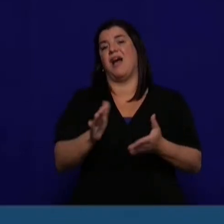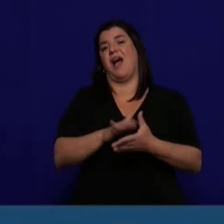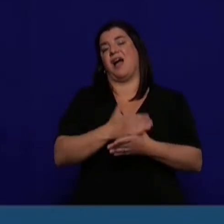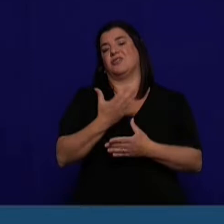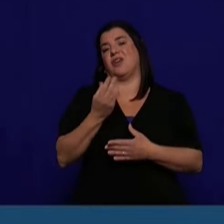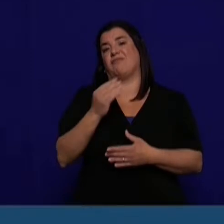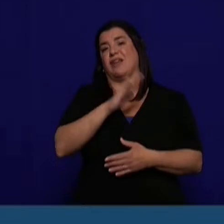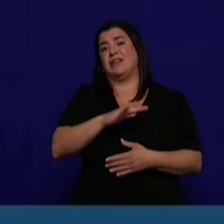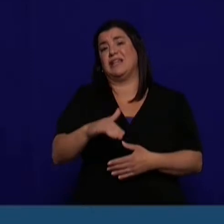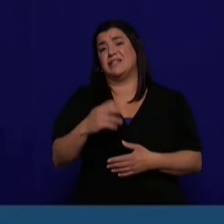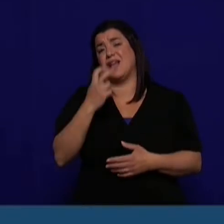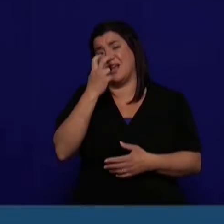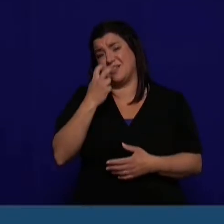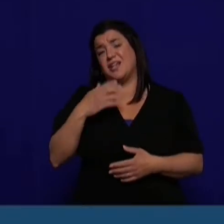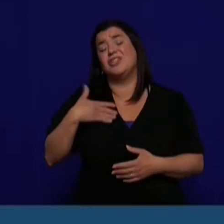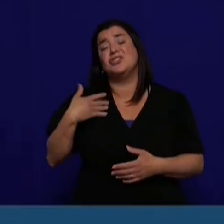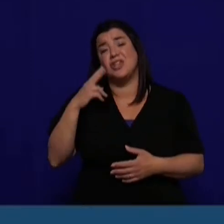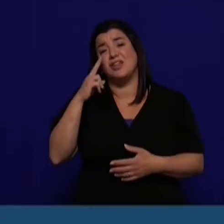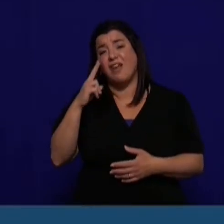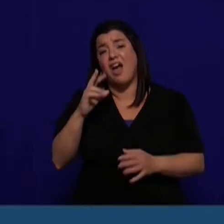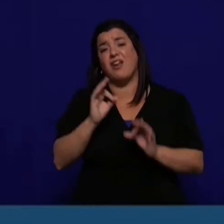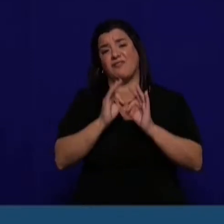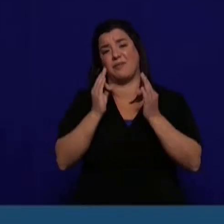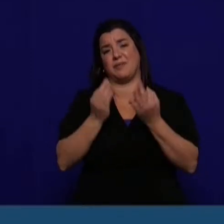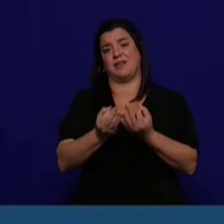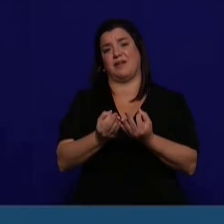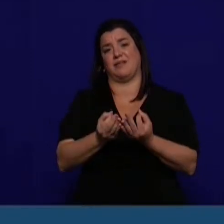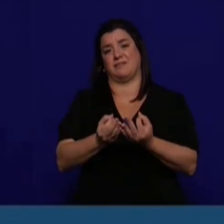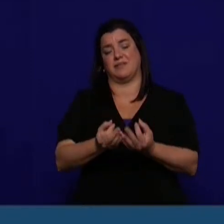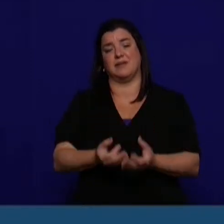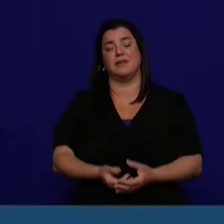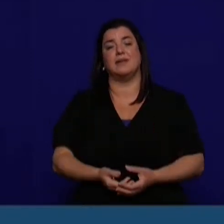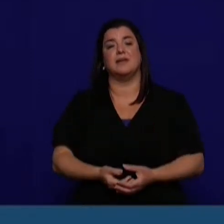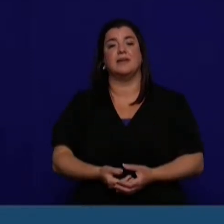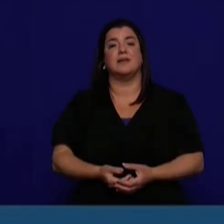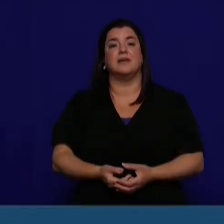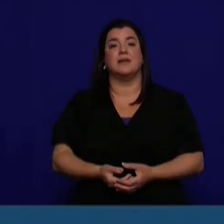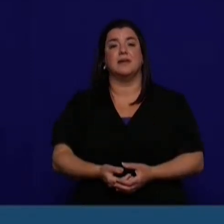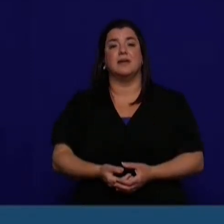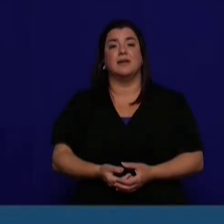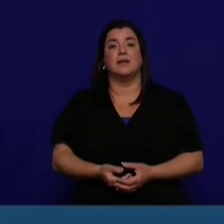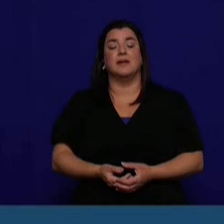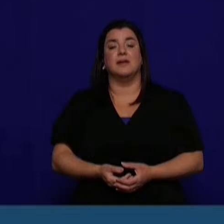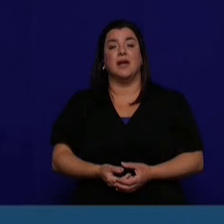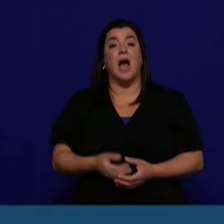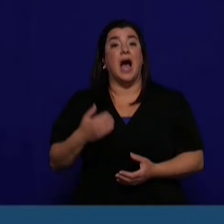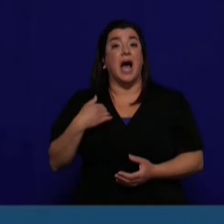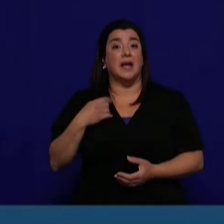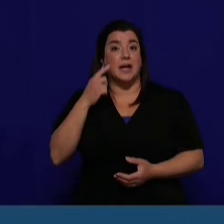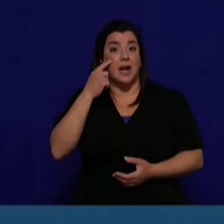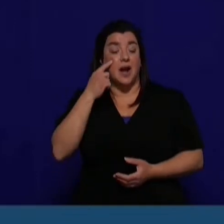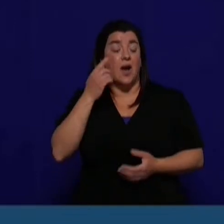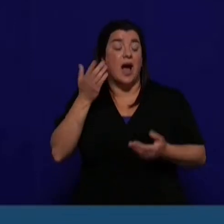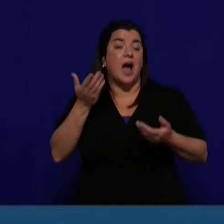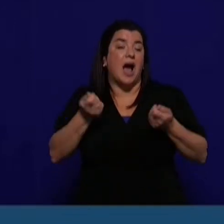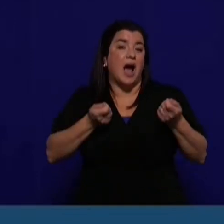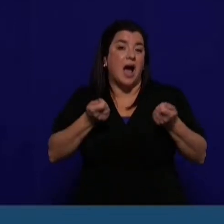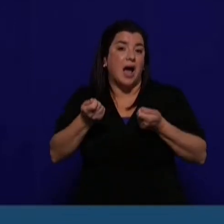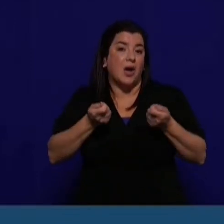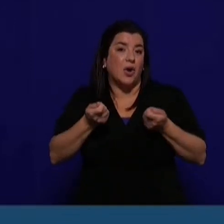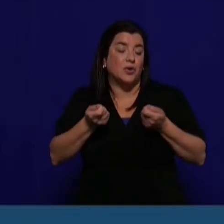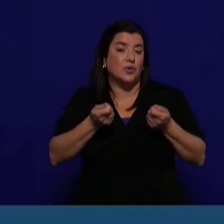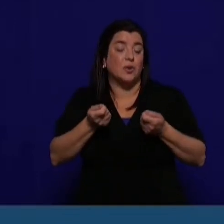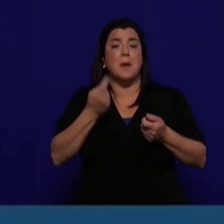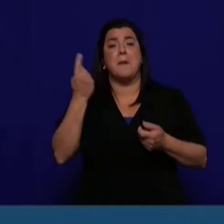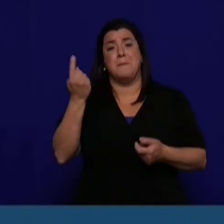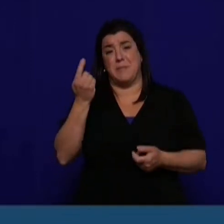Hemmhekk ukoll il-kontrolli importanti li jibqgħu fil-post kemm ta' infection control u allura nappella wkoll kawtela għal dawk il-qraba